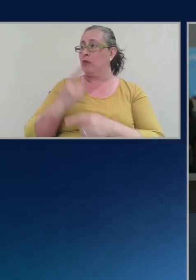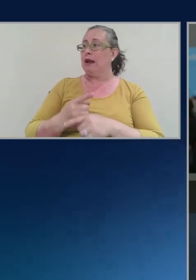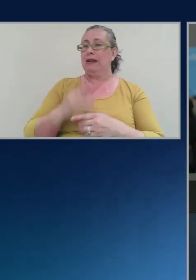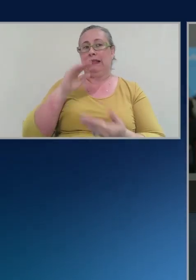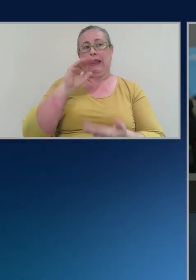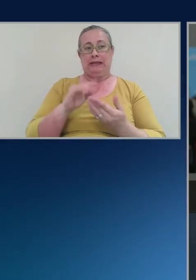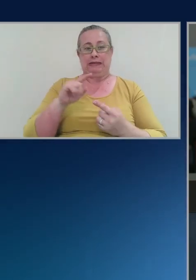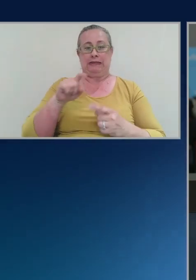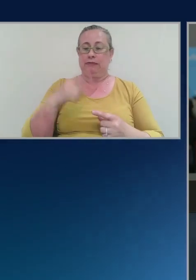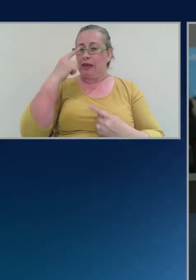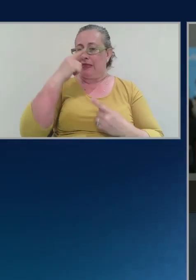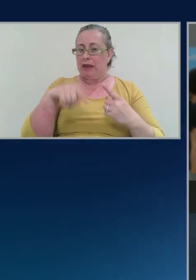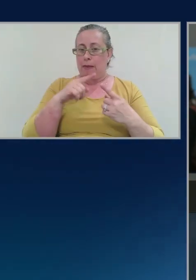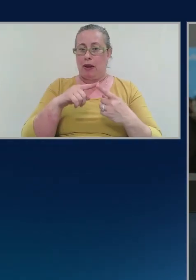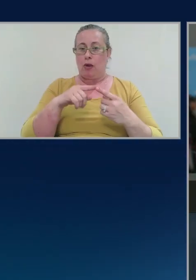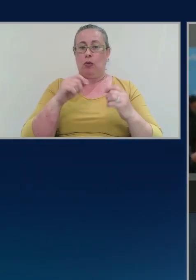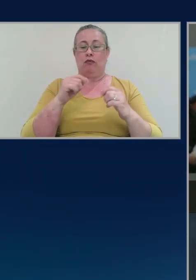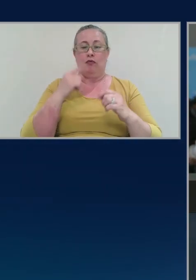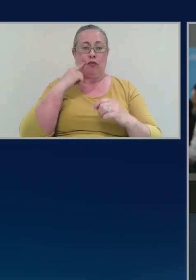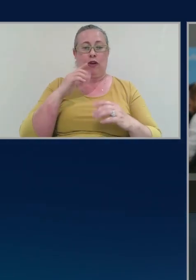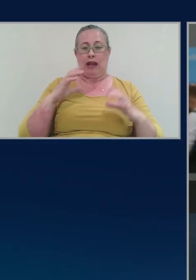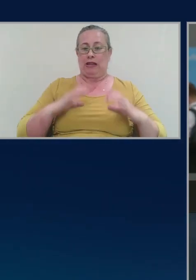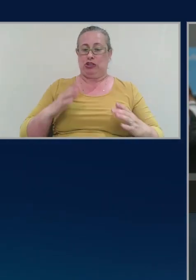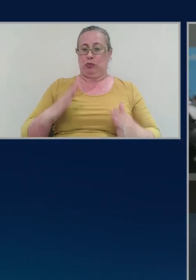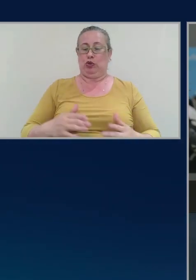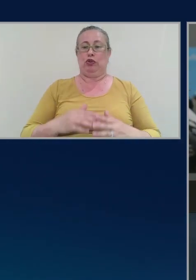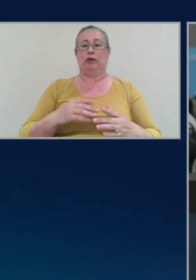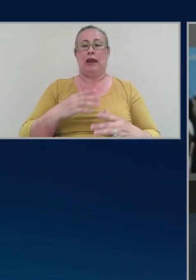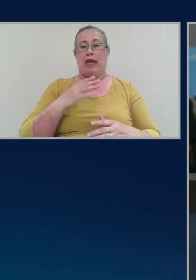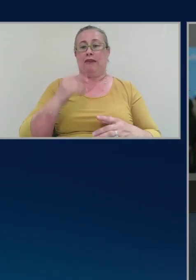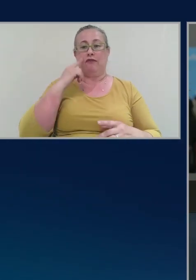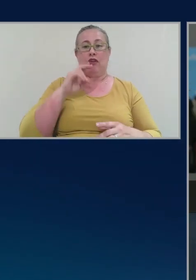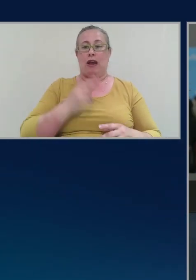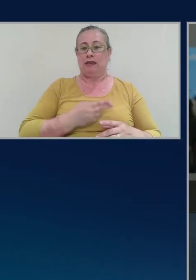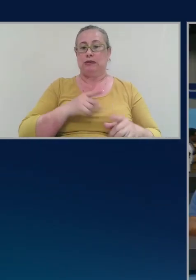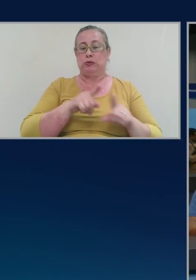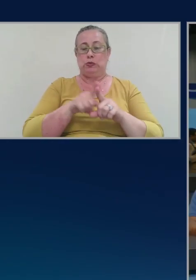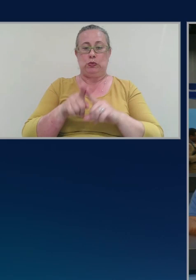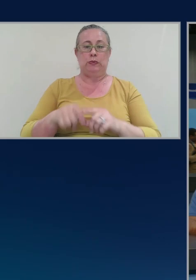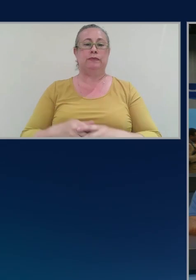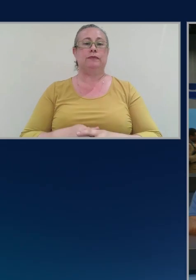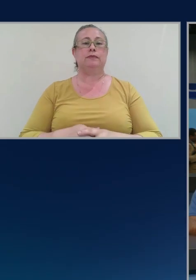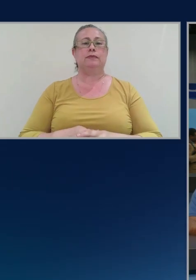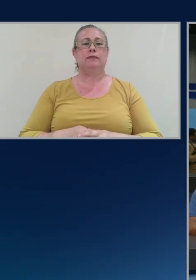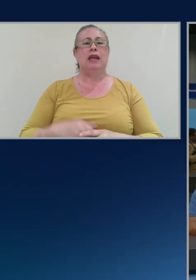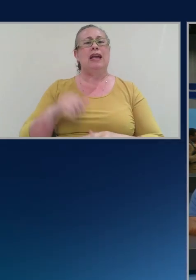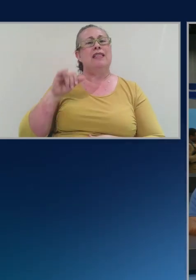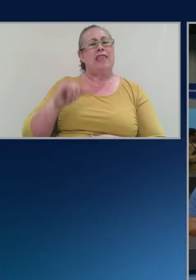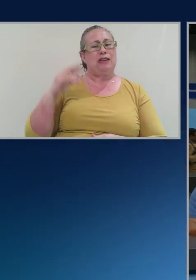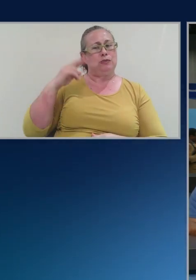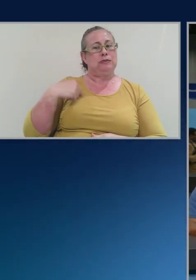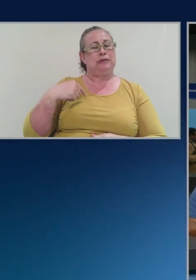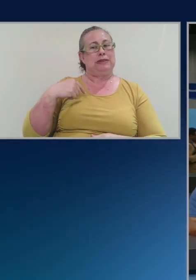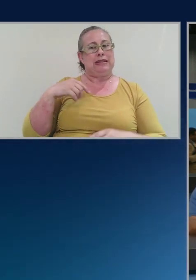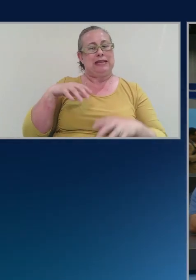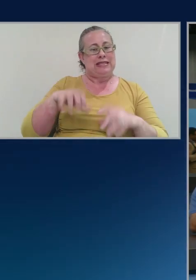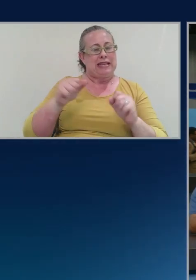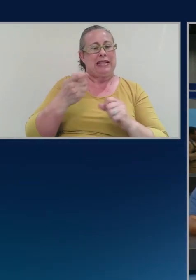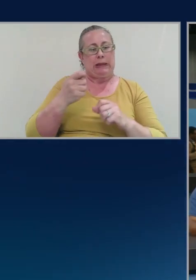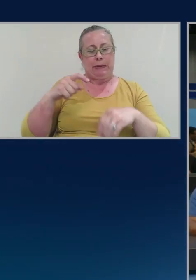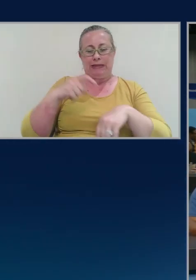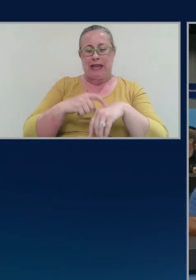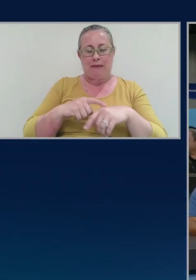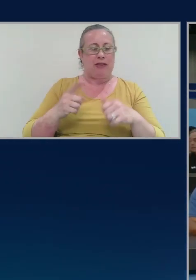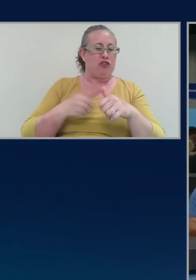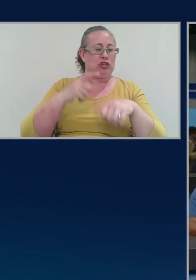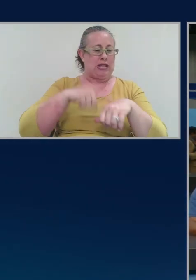for customers and, you know, obviously in this case for us as we did a query. Yeah. So yeah, so that's why it takes a little time the very first time you spin it up. Oh,